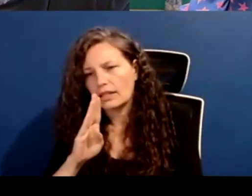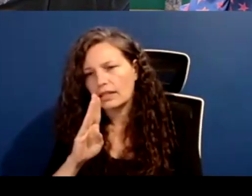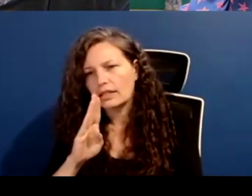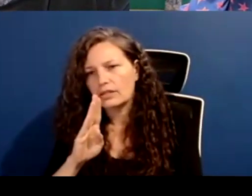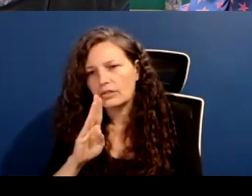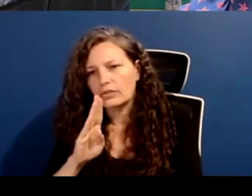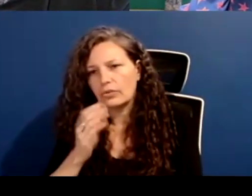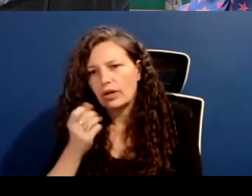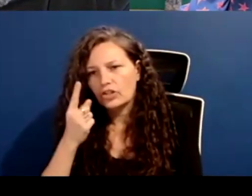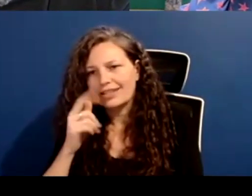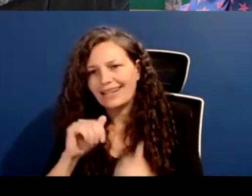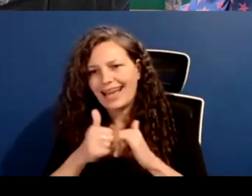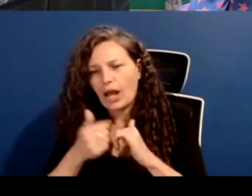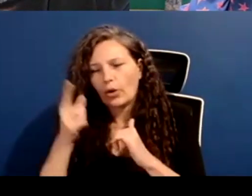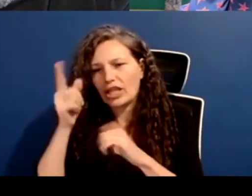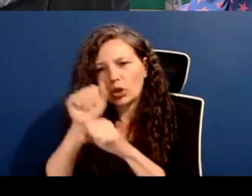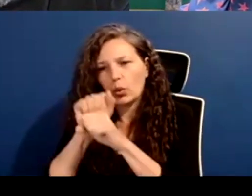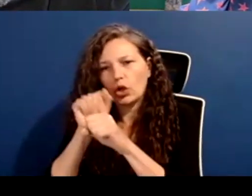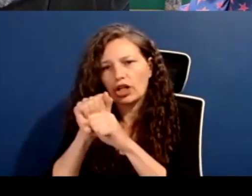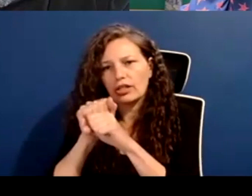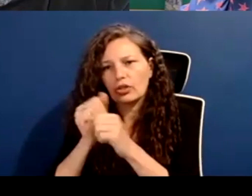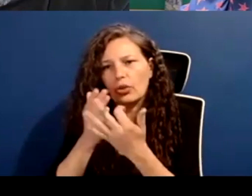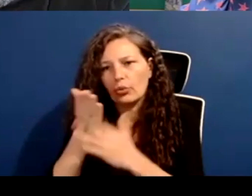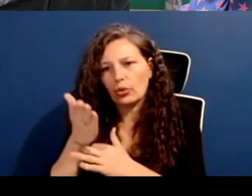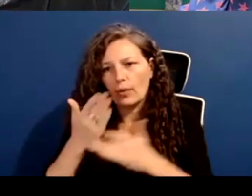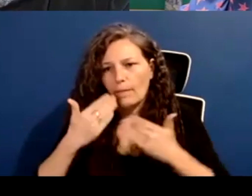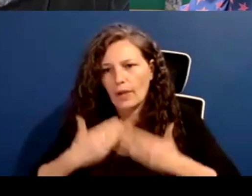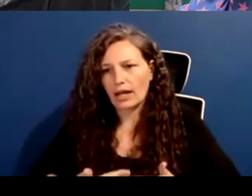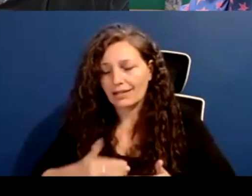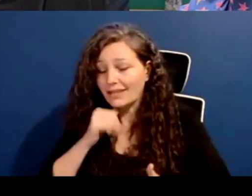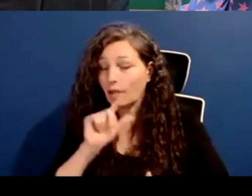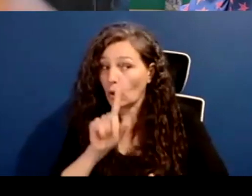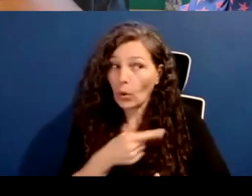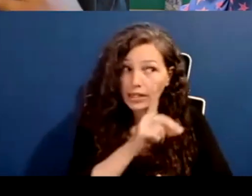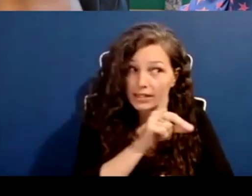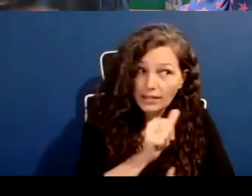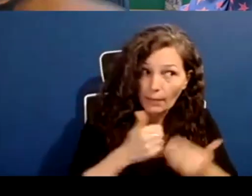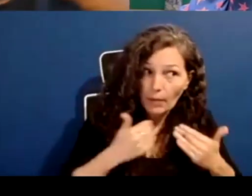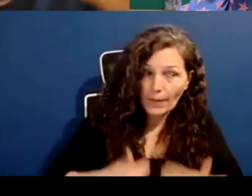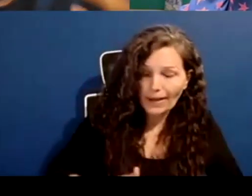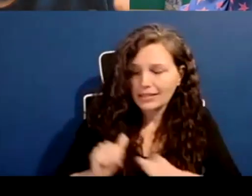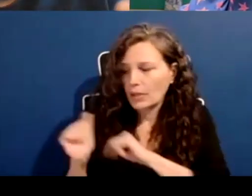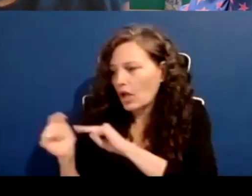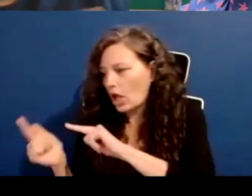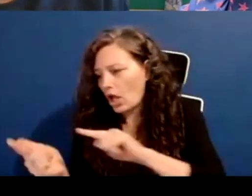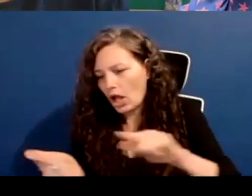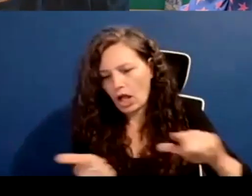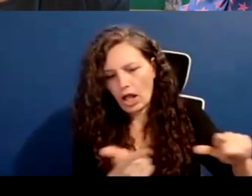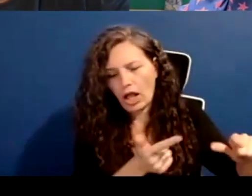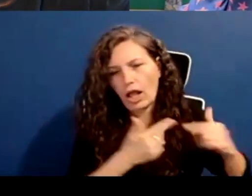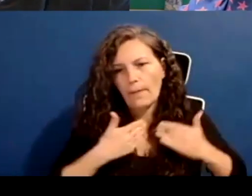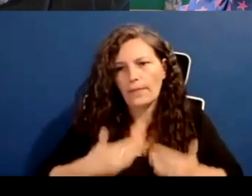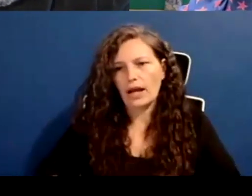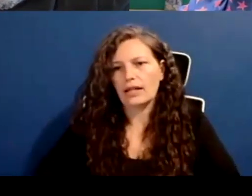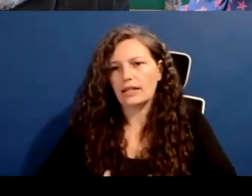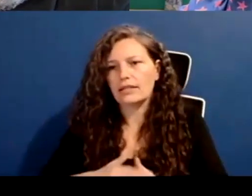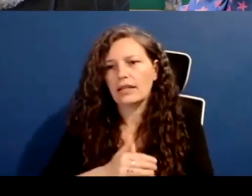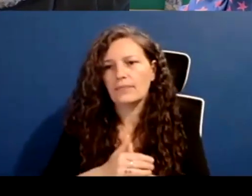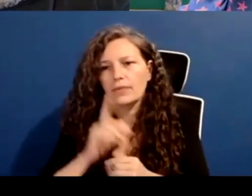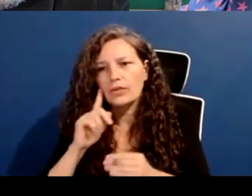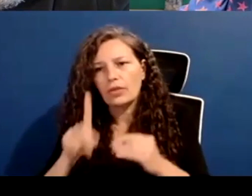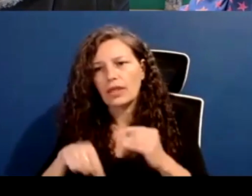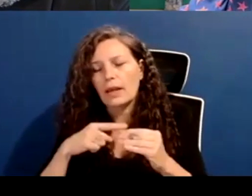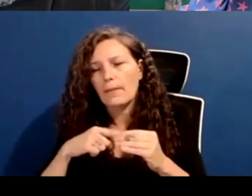bodies, and not just able bodies, but all bodies, right? Hence the disabled God. And I talk about